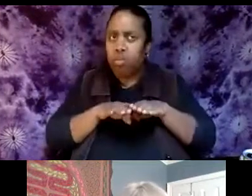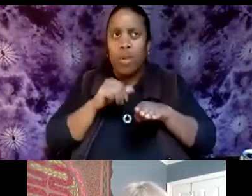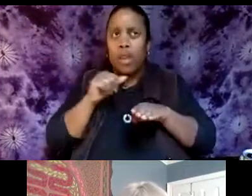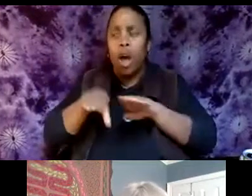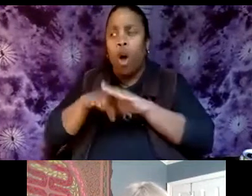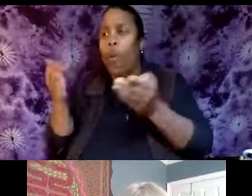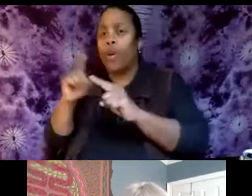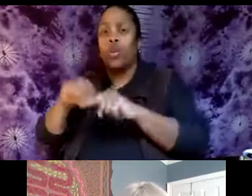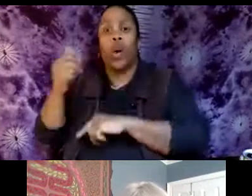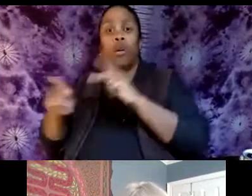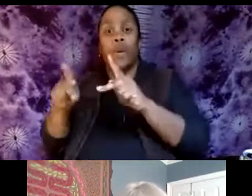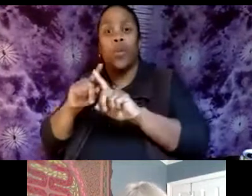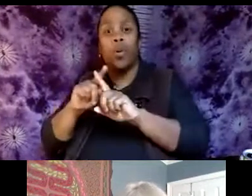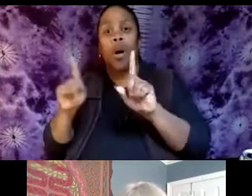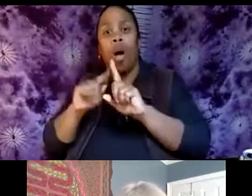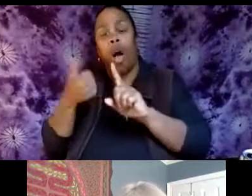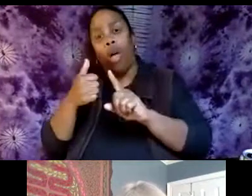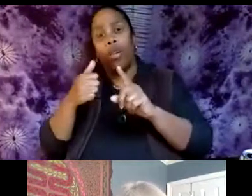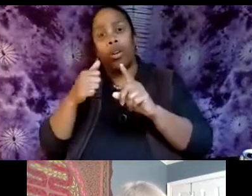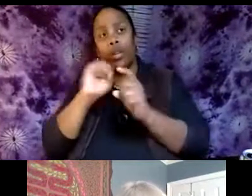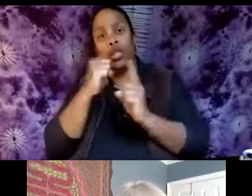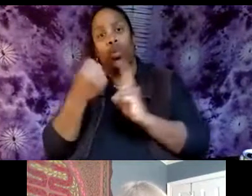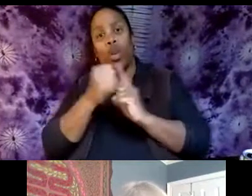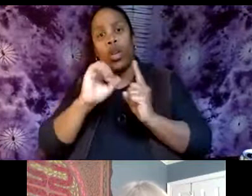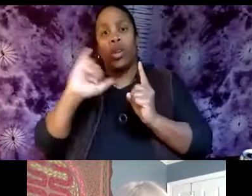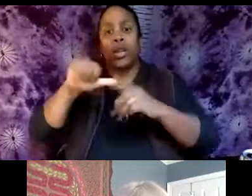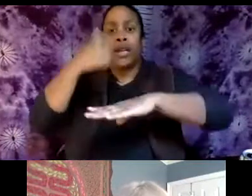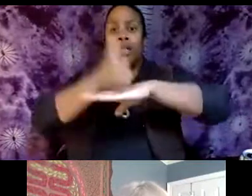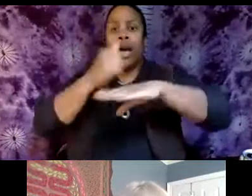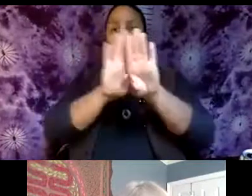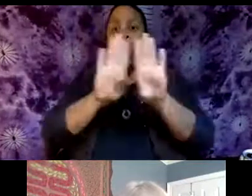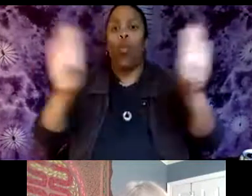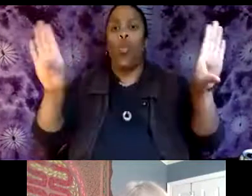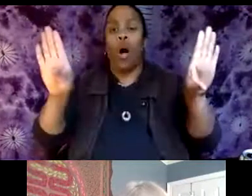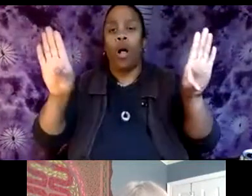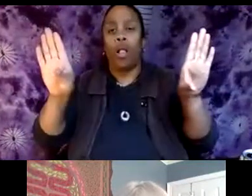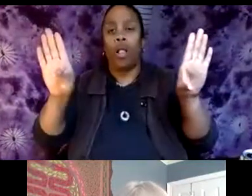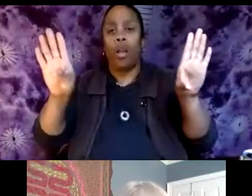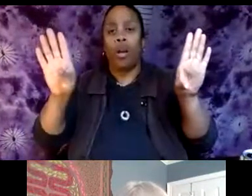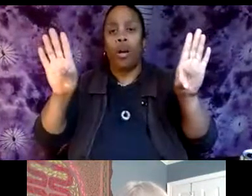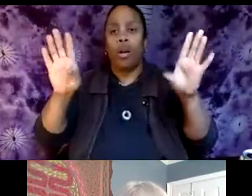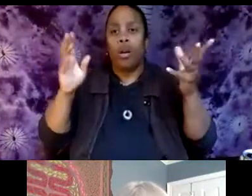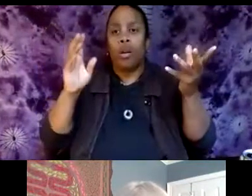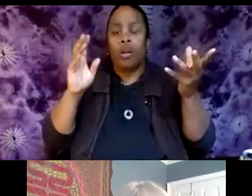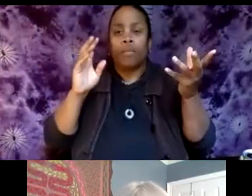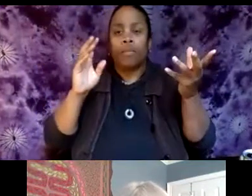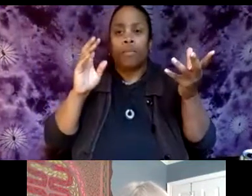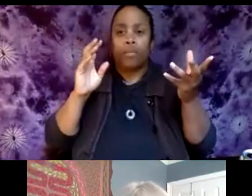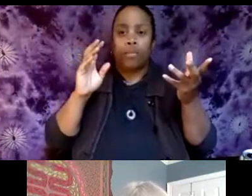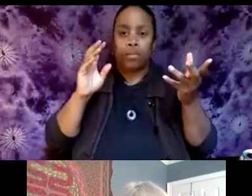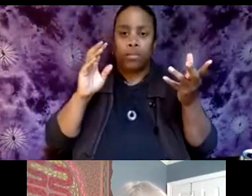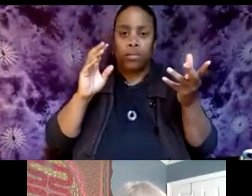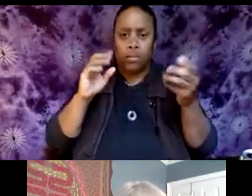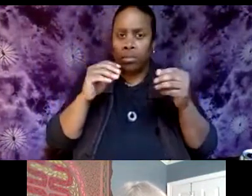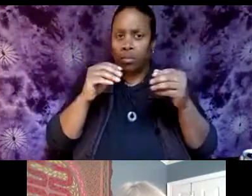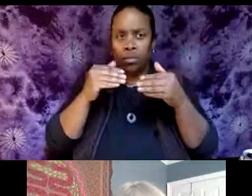to other situations. I just feel like you kind of putting a wall up to even thinking about possibly being with somebody else even moving forward. It's